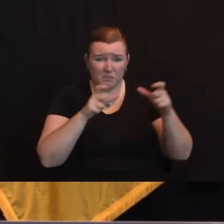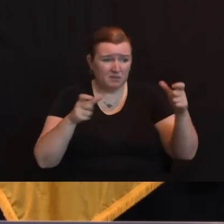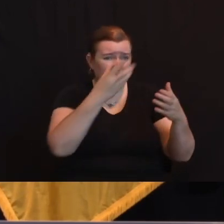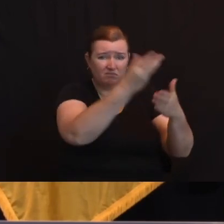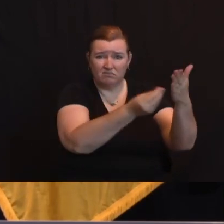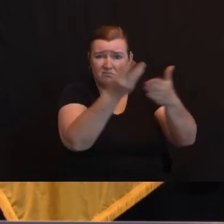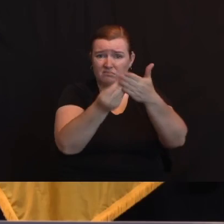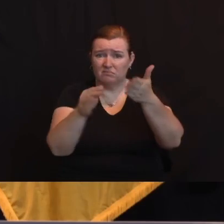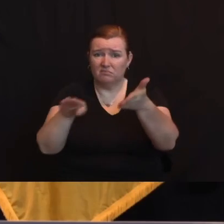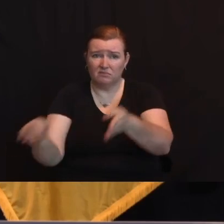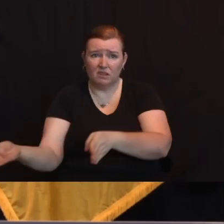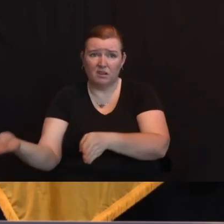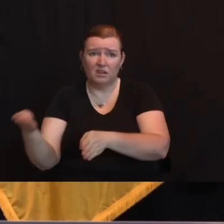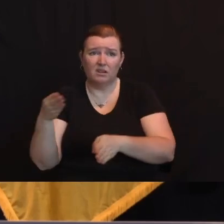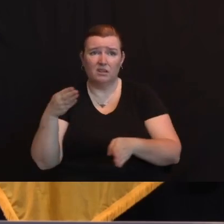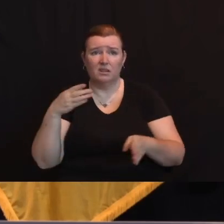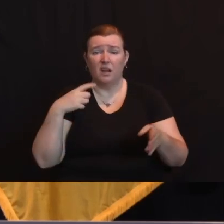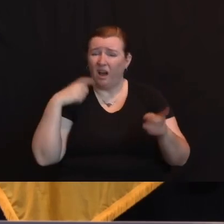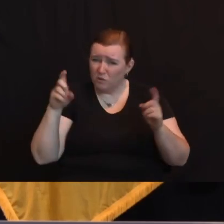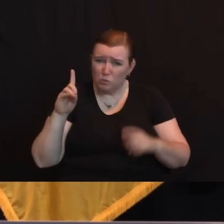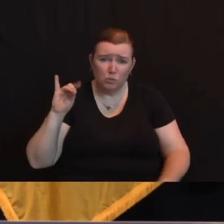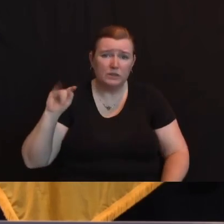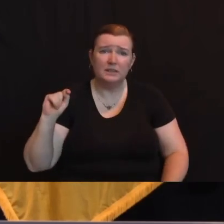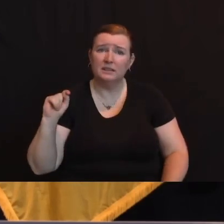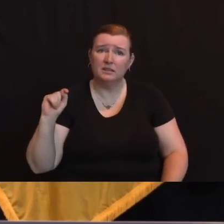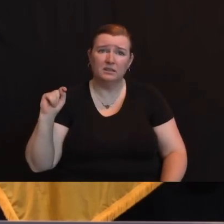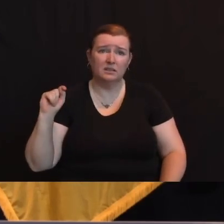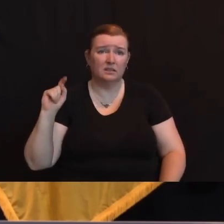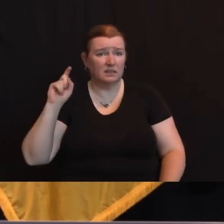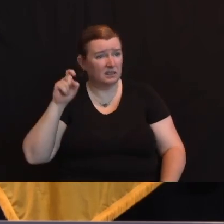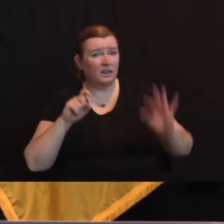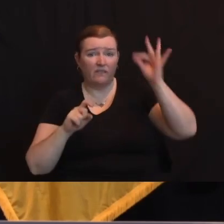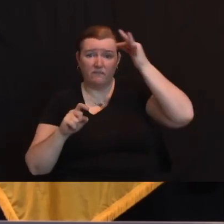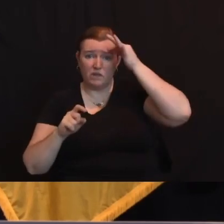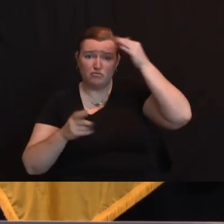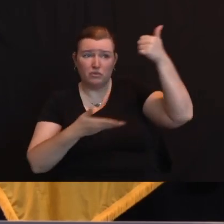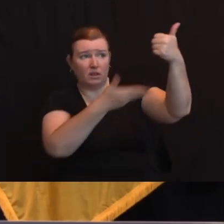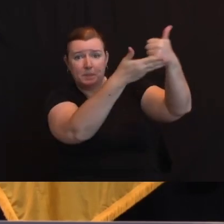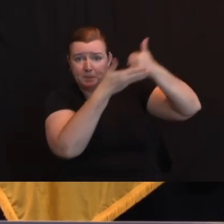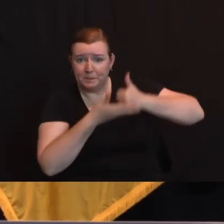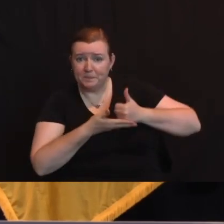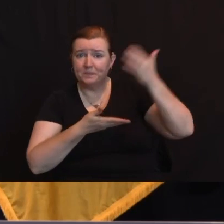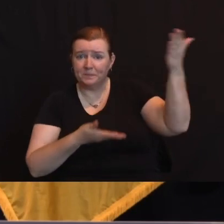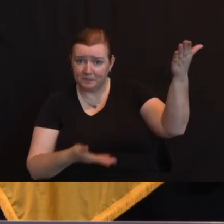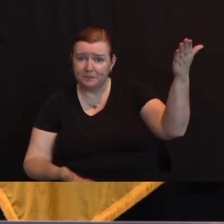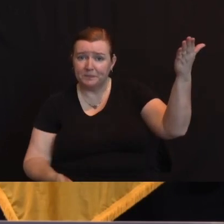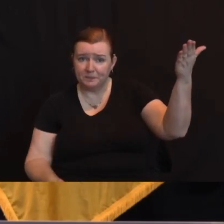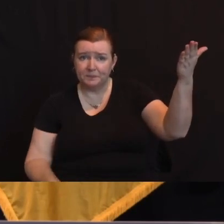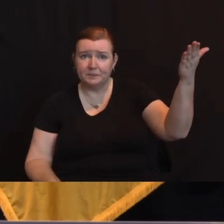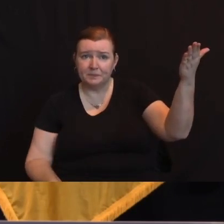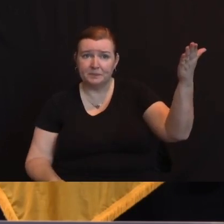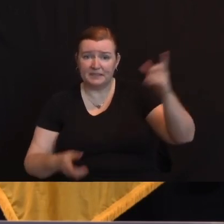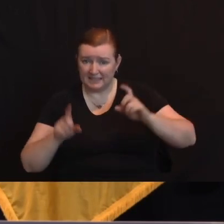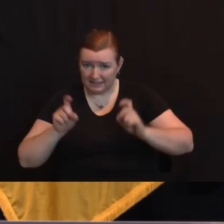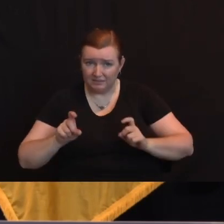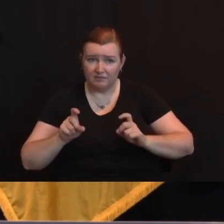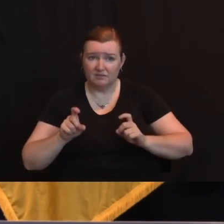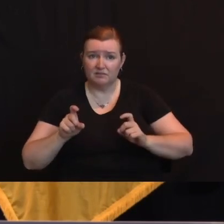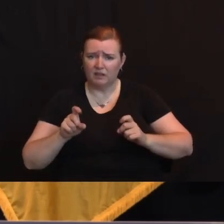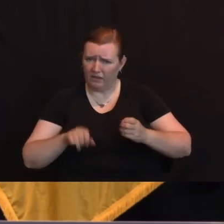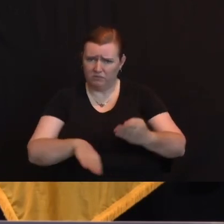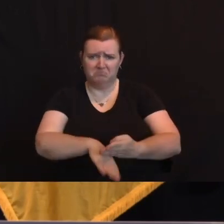that. With the help of a federal response that's robust, we can recapture the testing capacity,